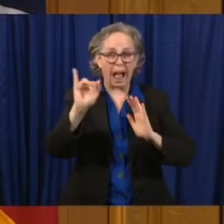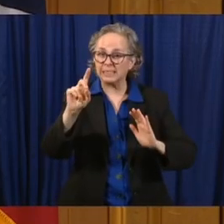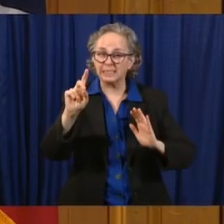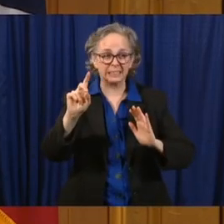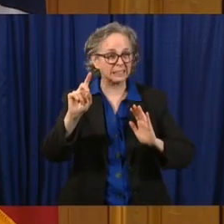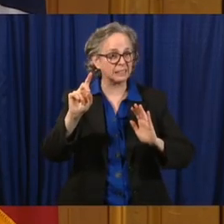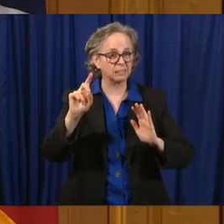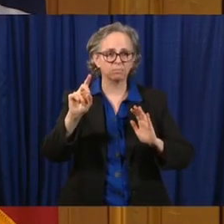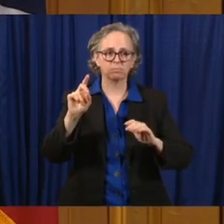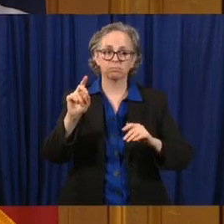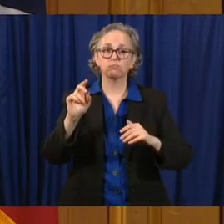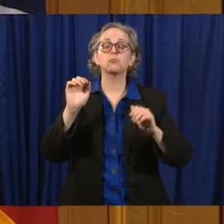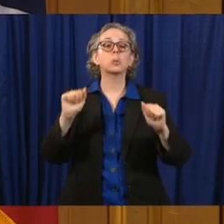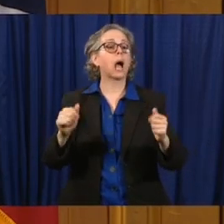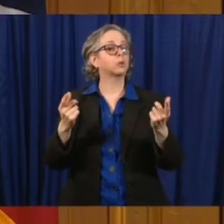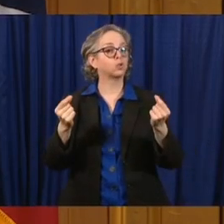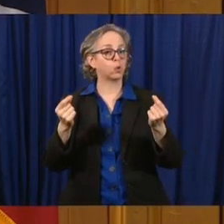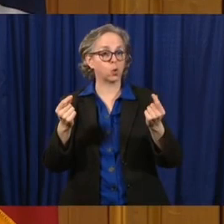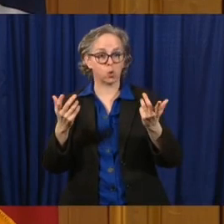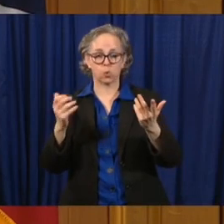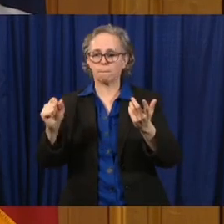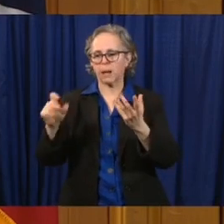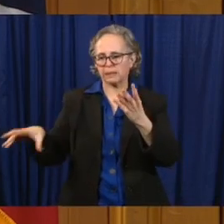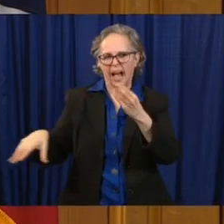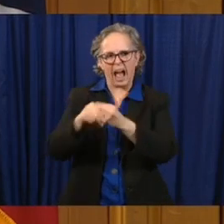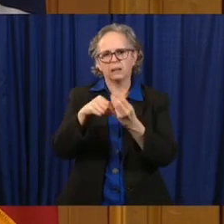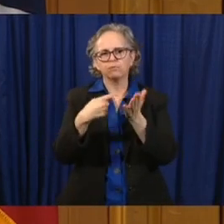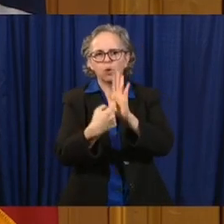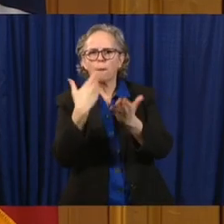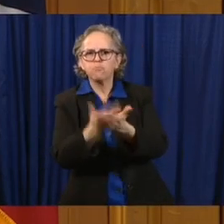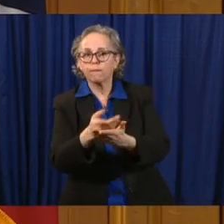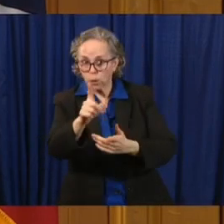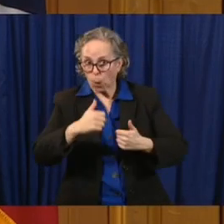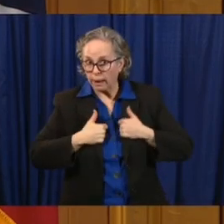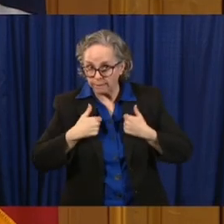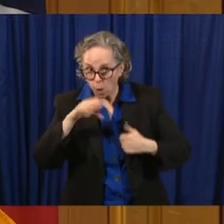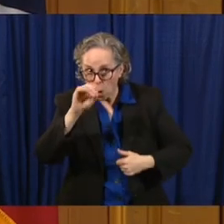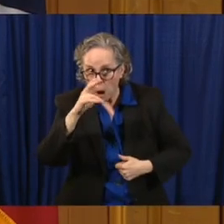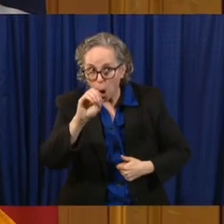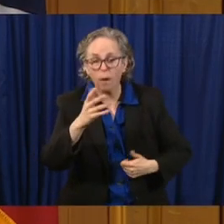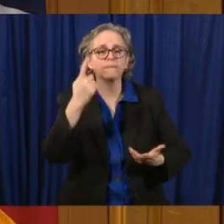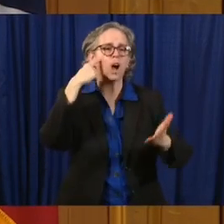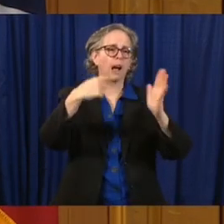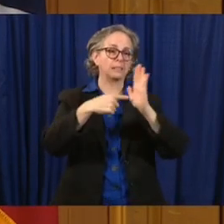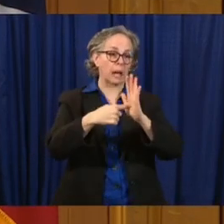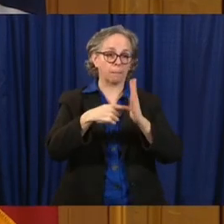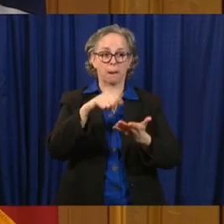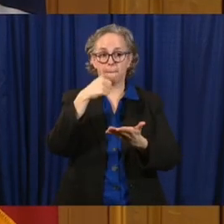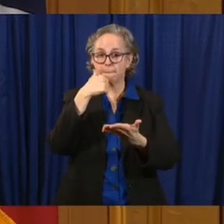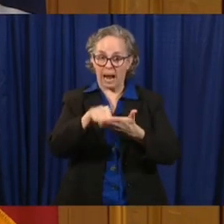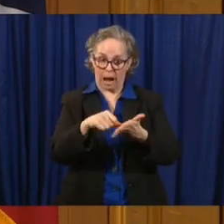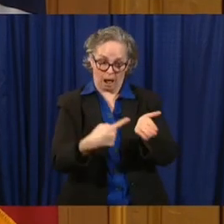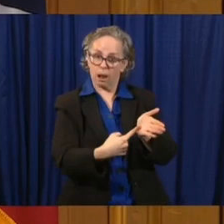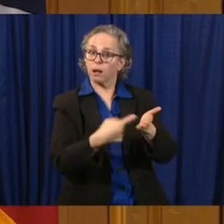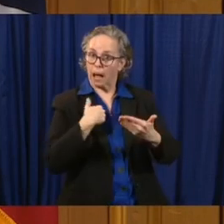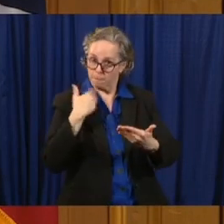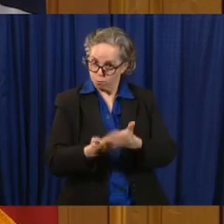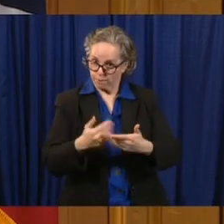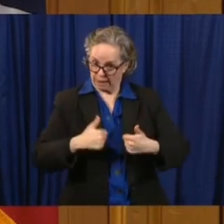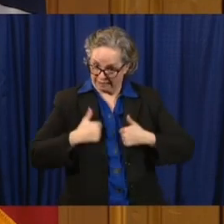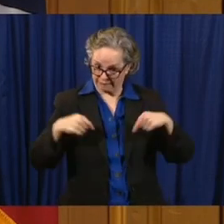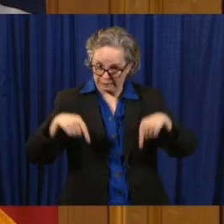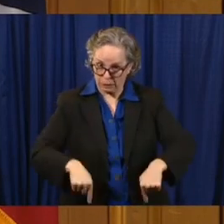does in fact reside in Ohio. That might include a mail with the person's name and an Ohio address on it, or it